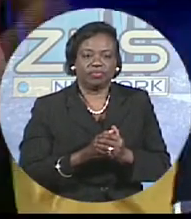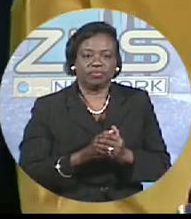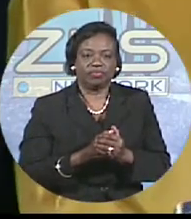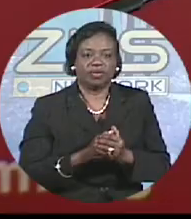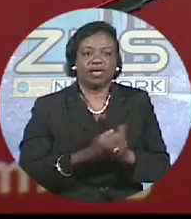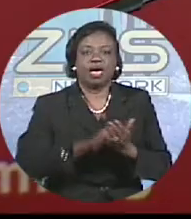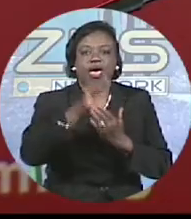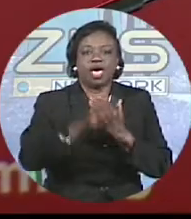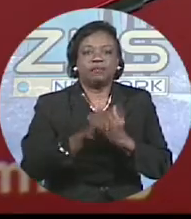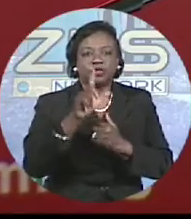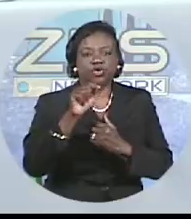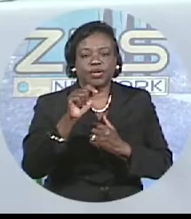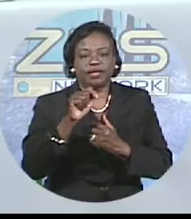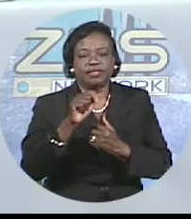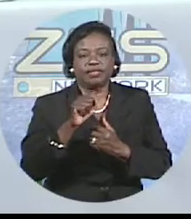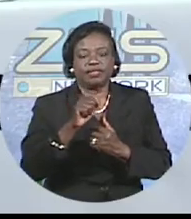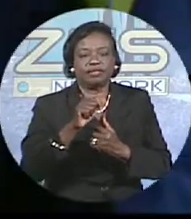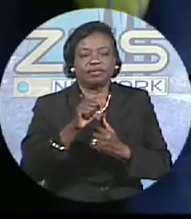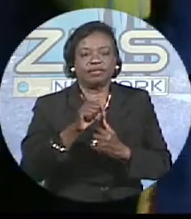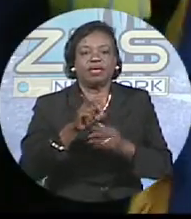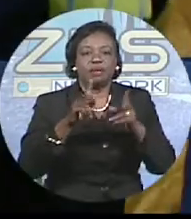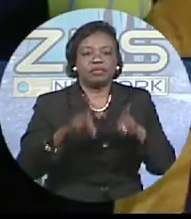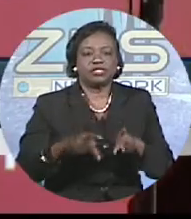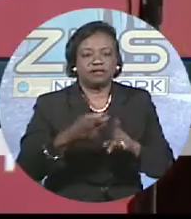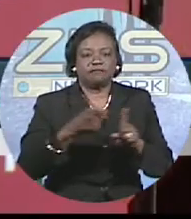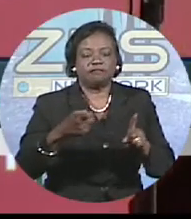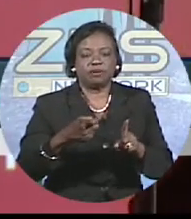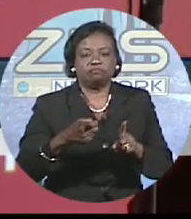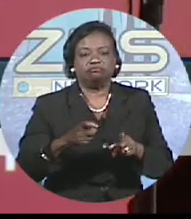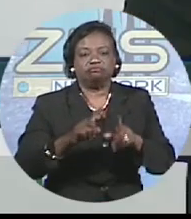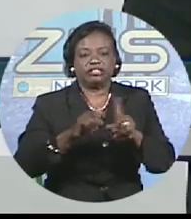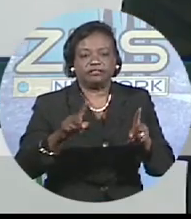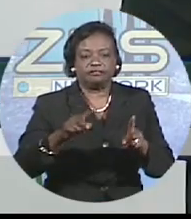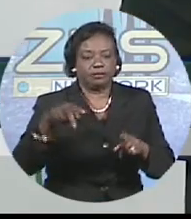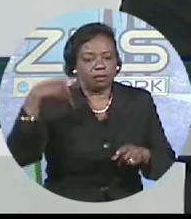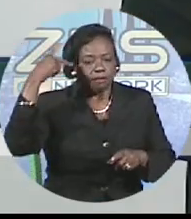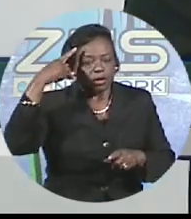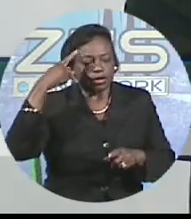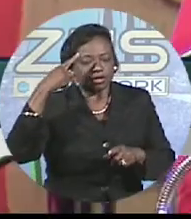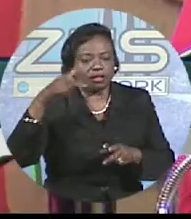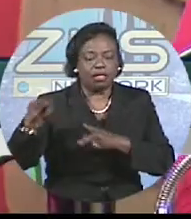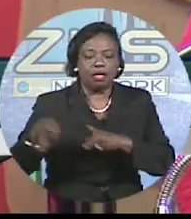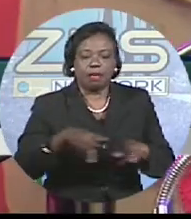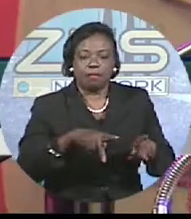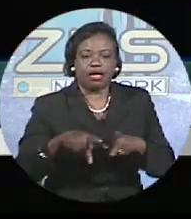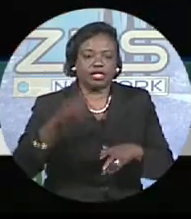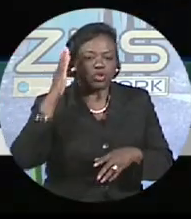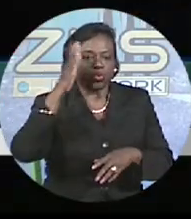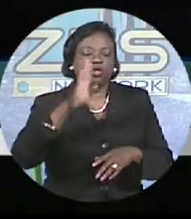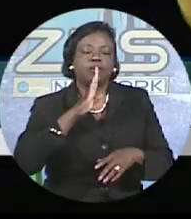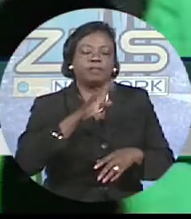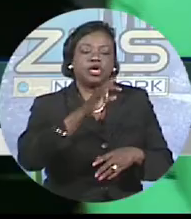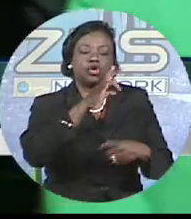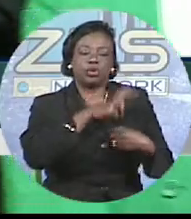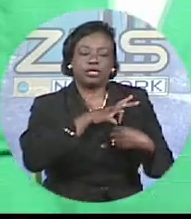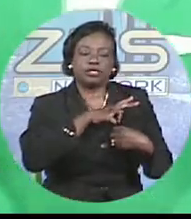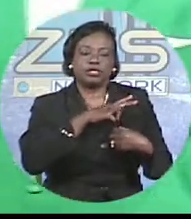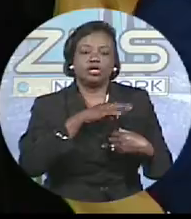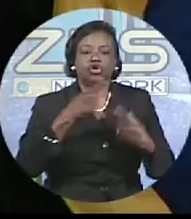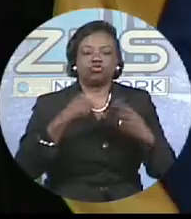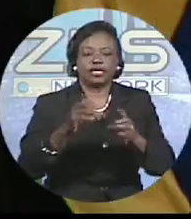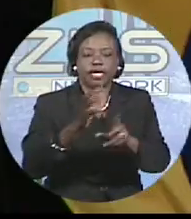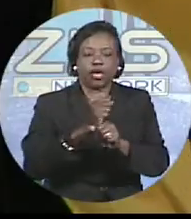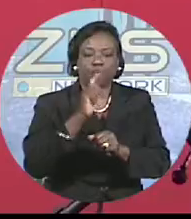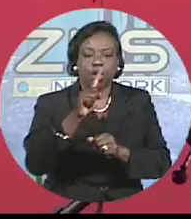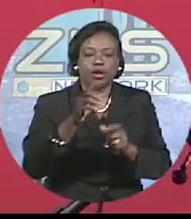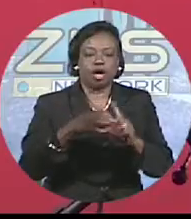April 20th, candidates from the various political parties will be nominated in hopes of securing one of the 39 seats in the upcoming general